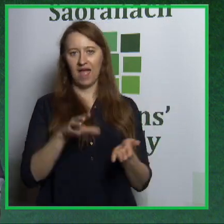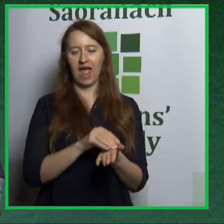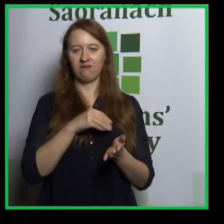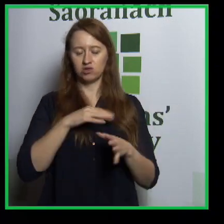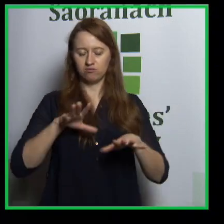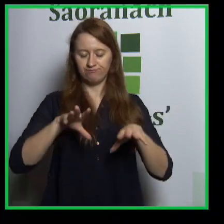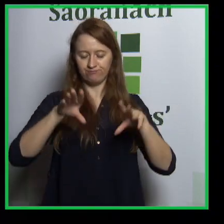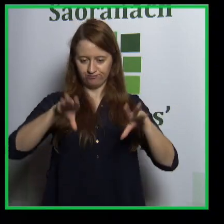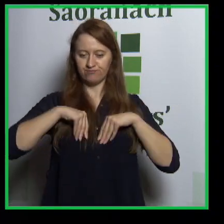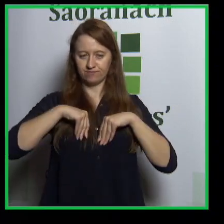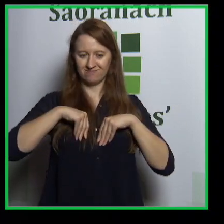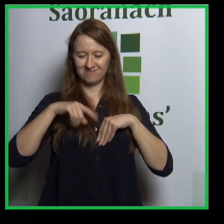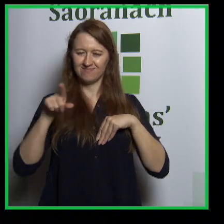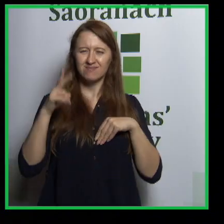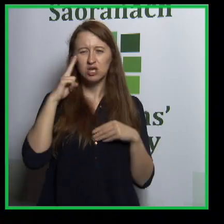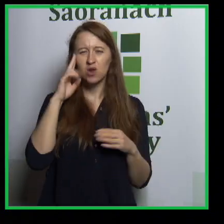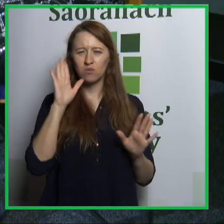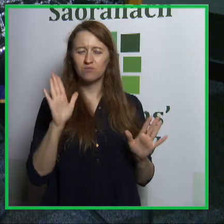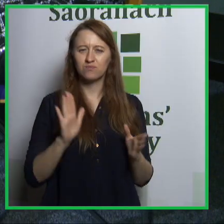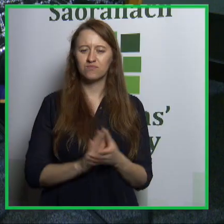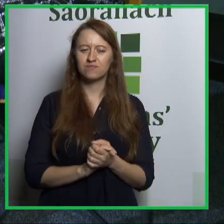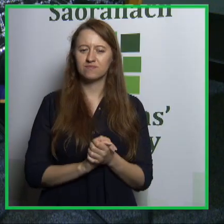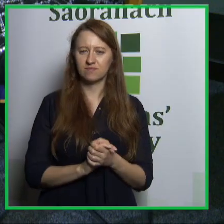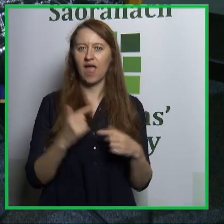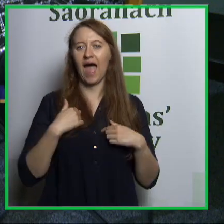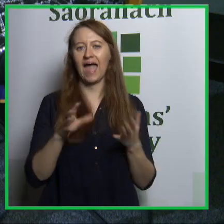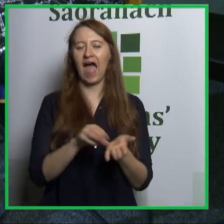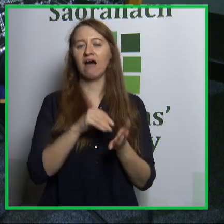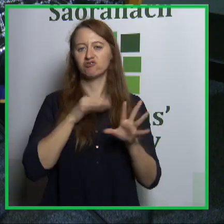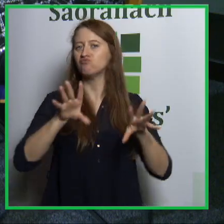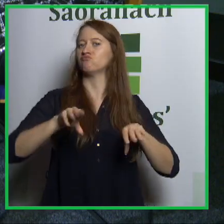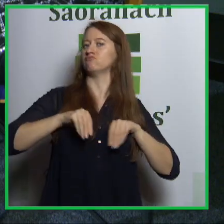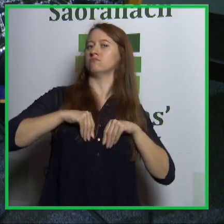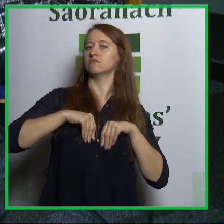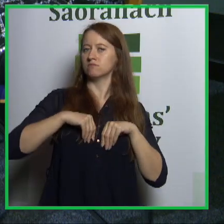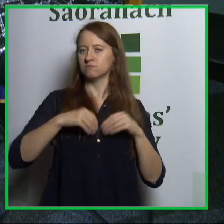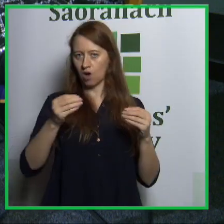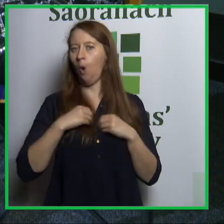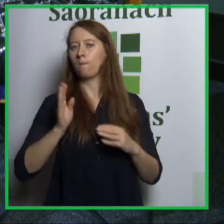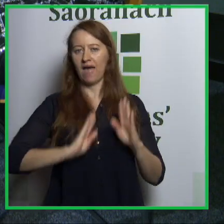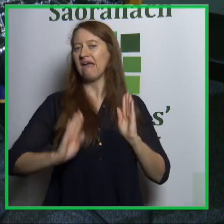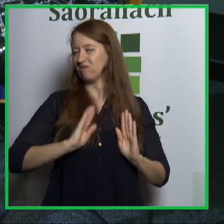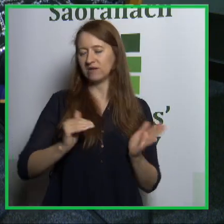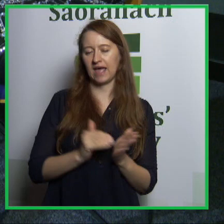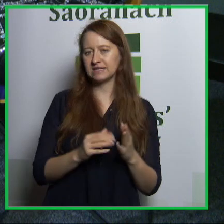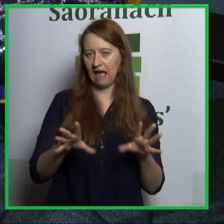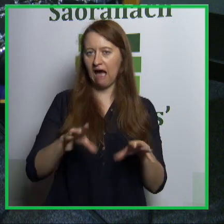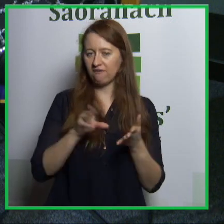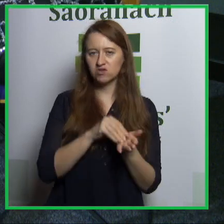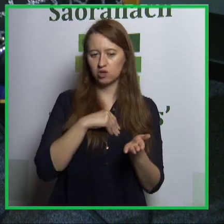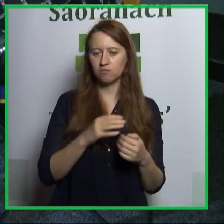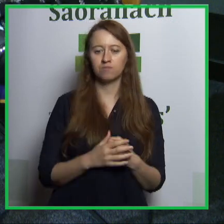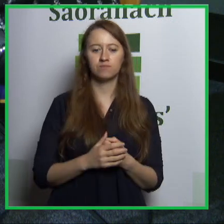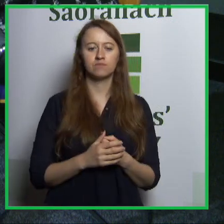you get that, I don't know if you get that, but like it's like, I had to own some part of myself, you know. Shannon, for you, again,